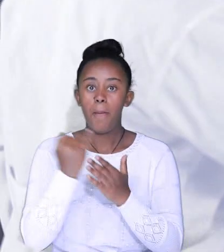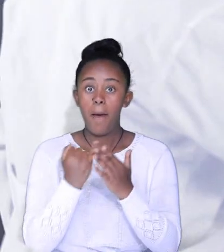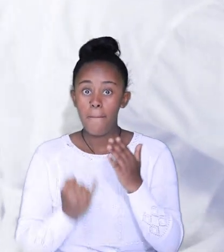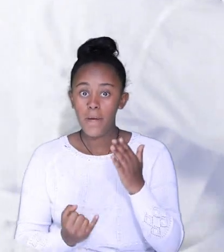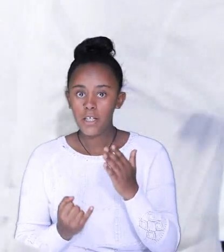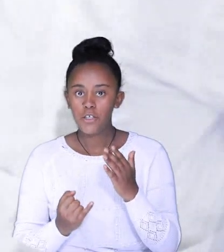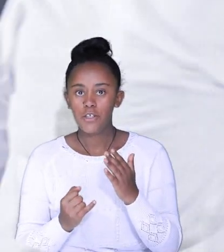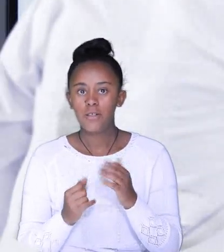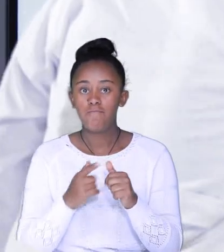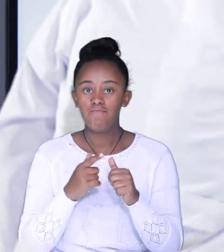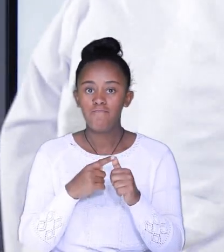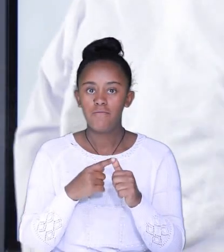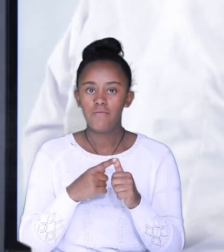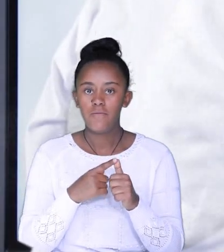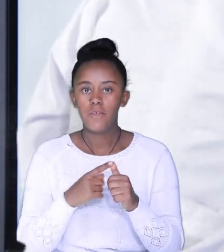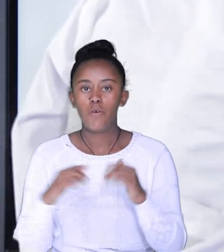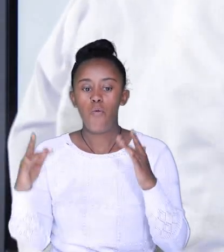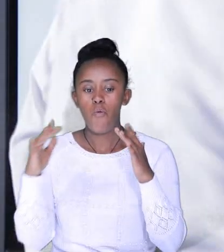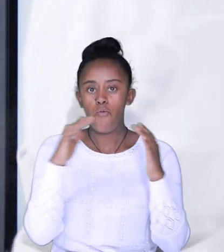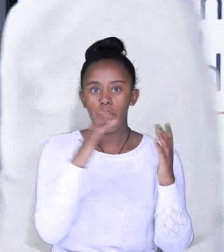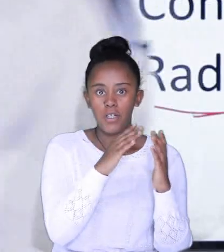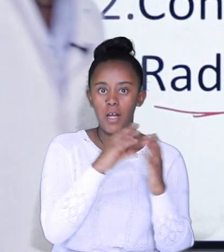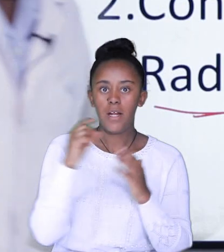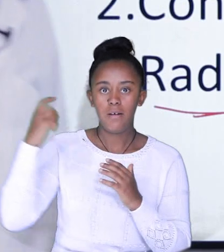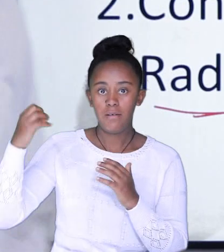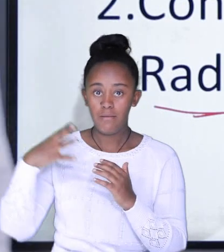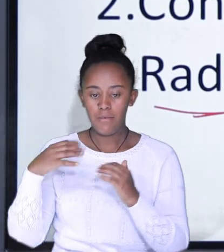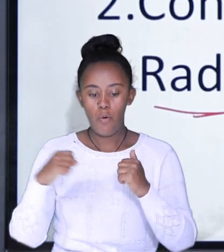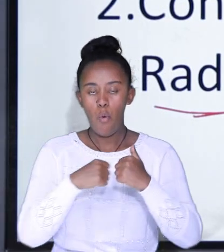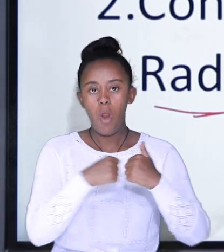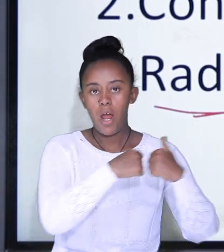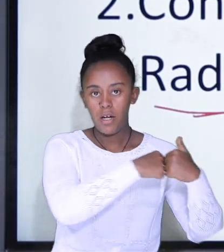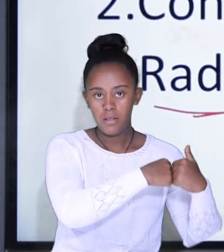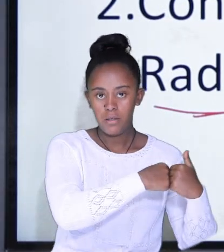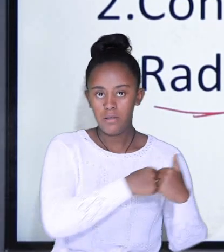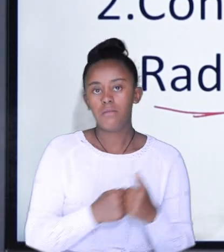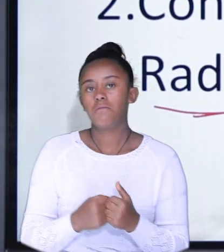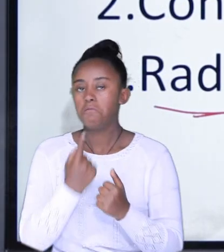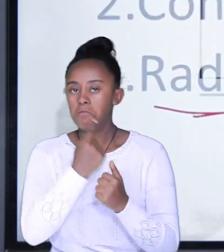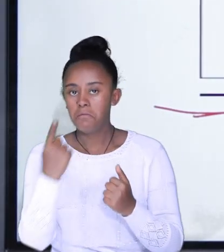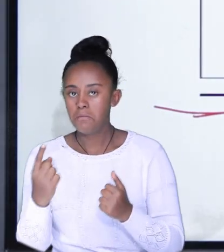convection, conduction, radiation. Let's see one by one